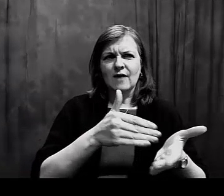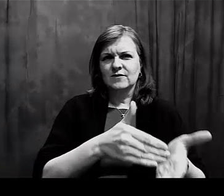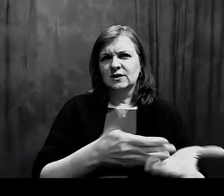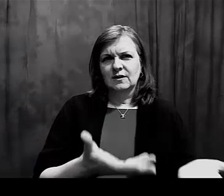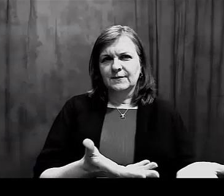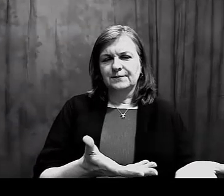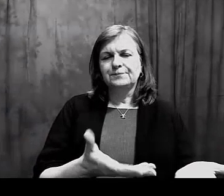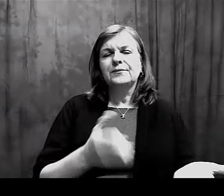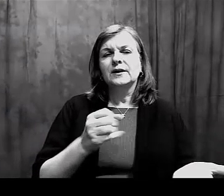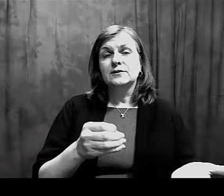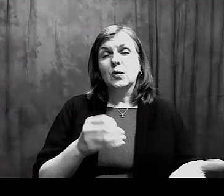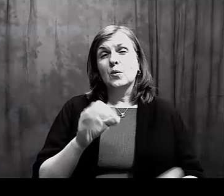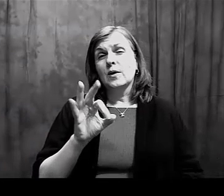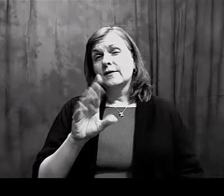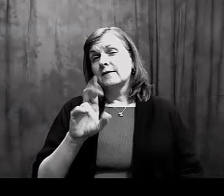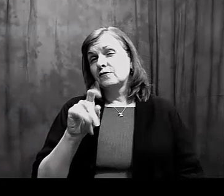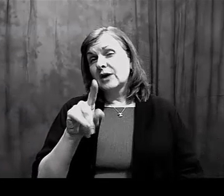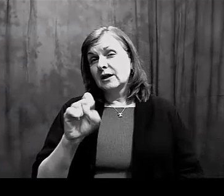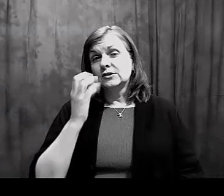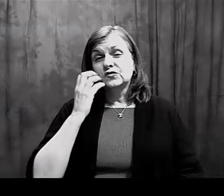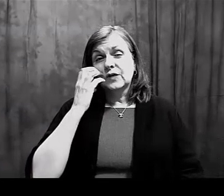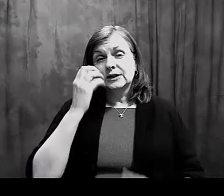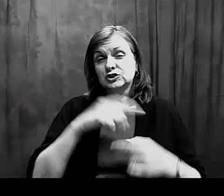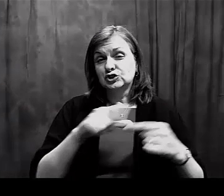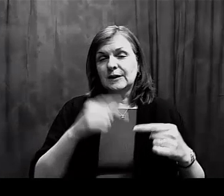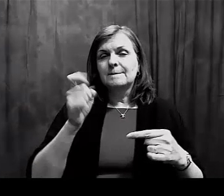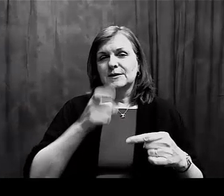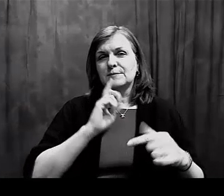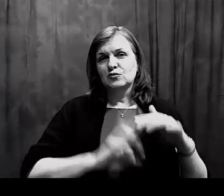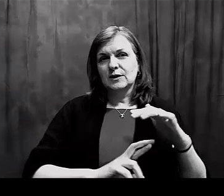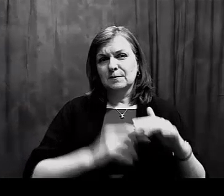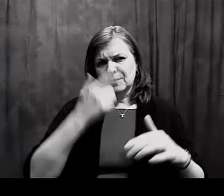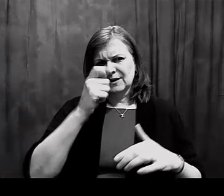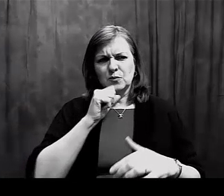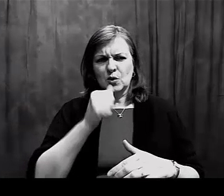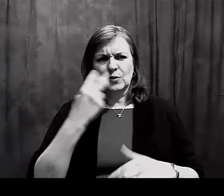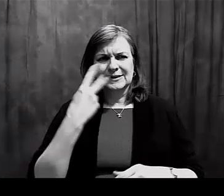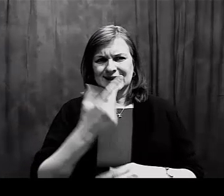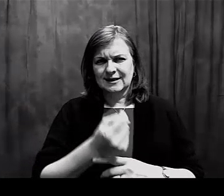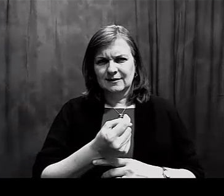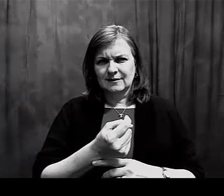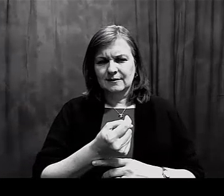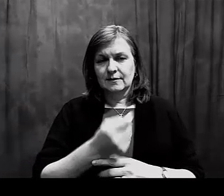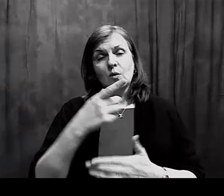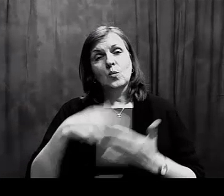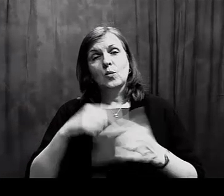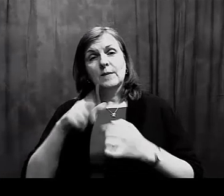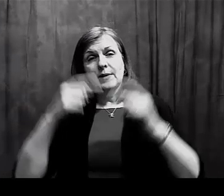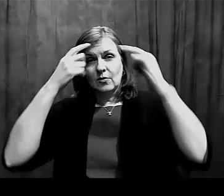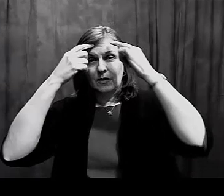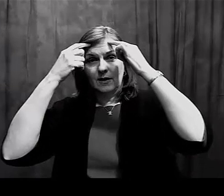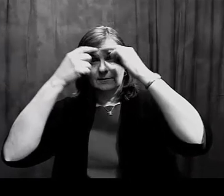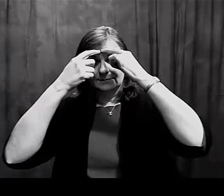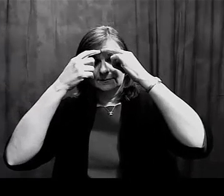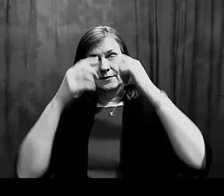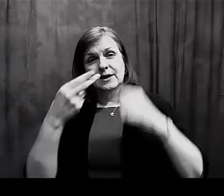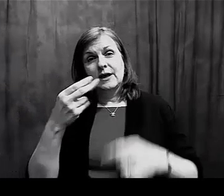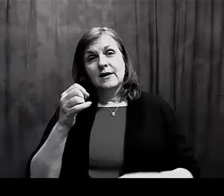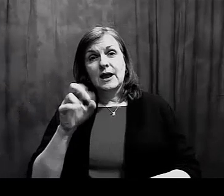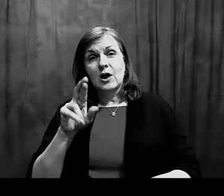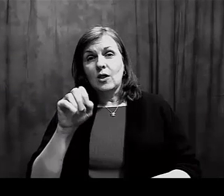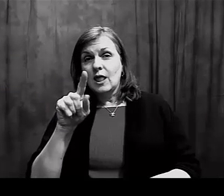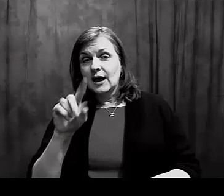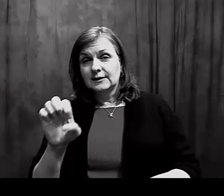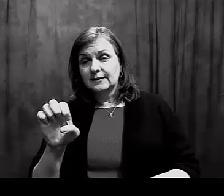Having freckles is rare. So the freckle gene must be recessive if we don't see it very often. What